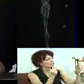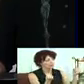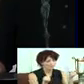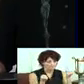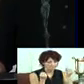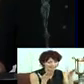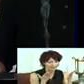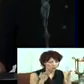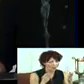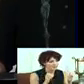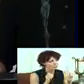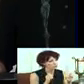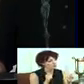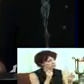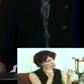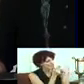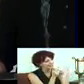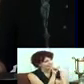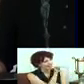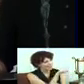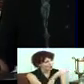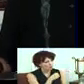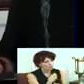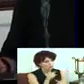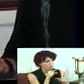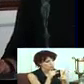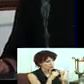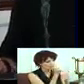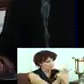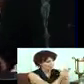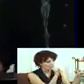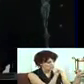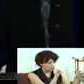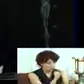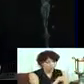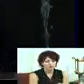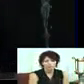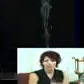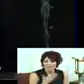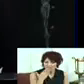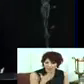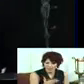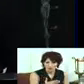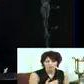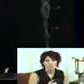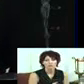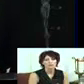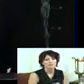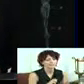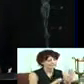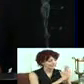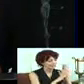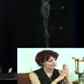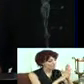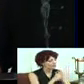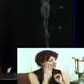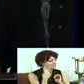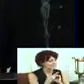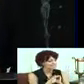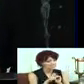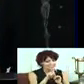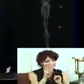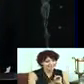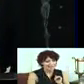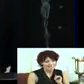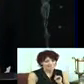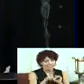be. Thank you for the example of Sini, the Texas dyke. And thank